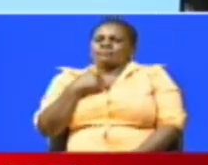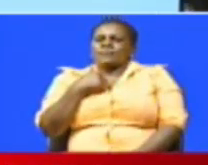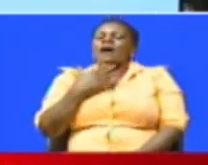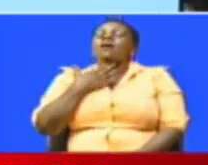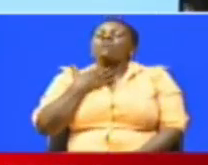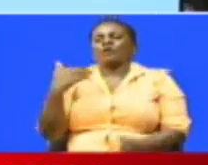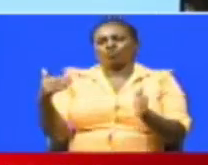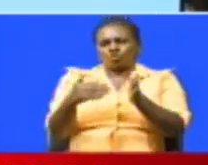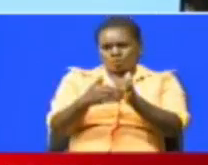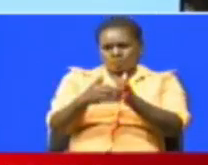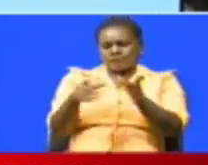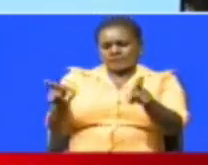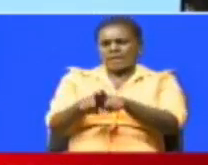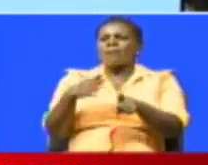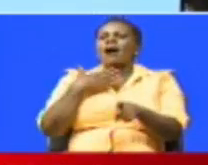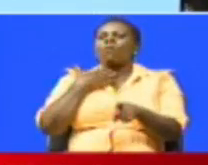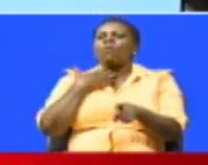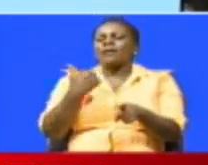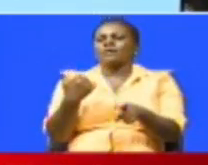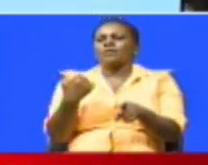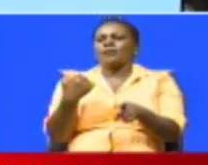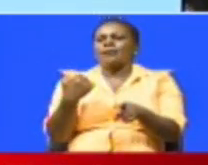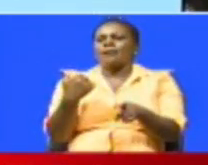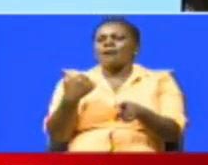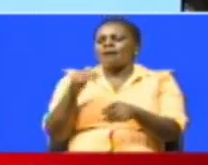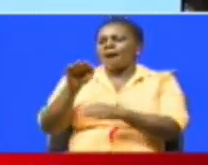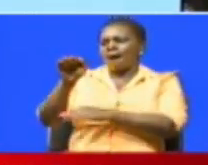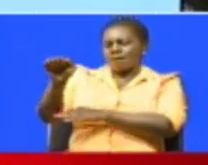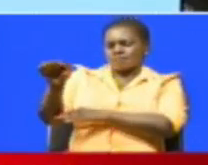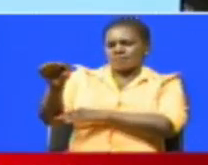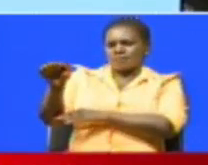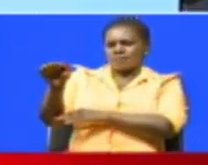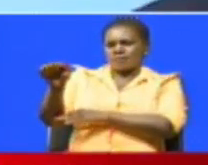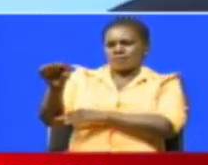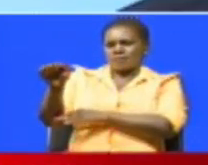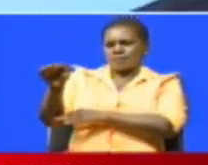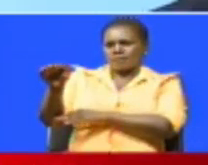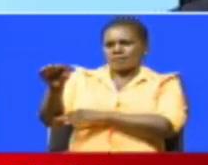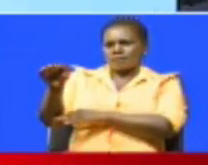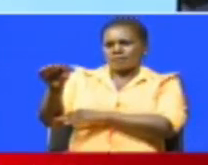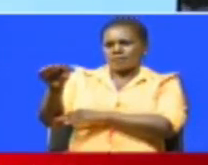So I want to stop there, because I also want to ask General, first of all,